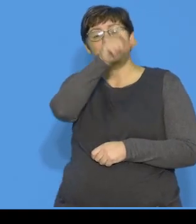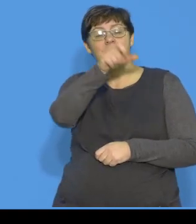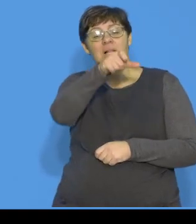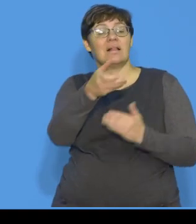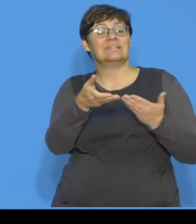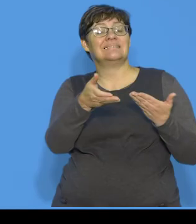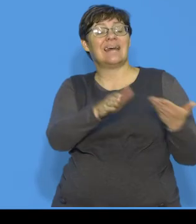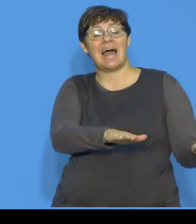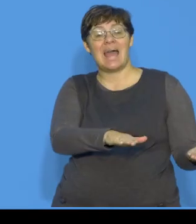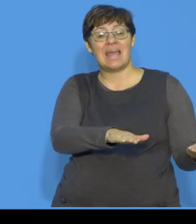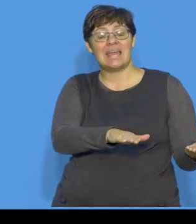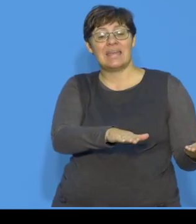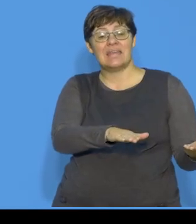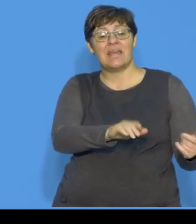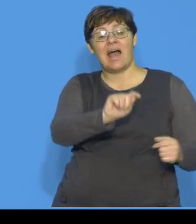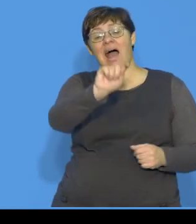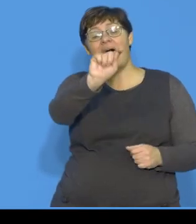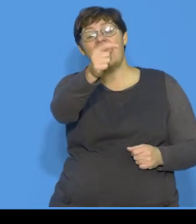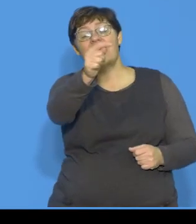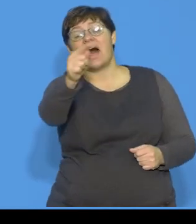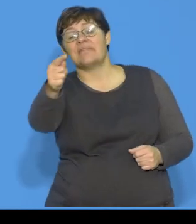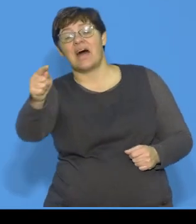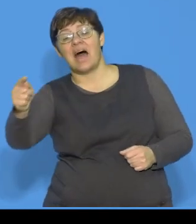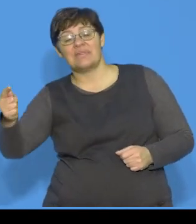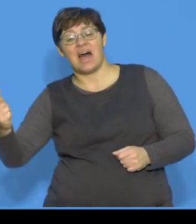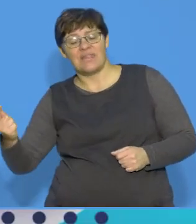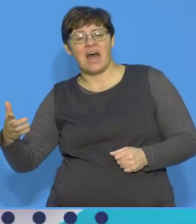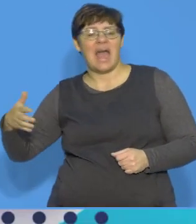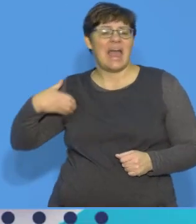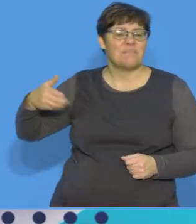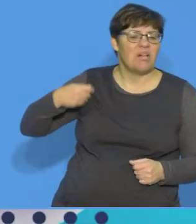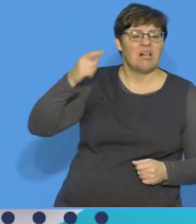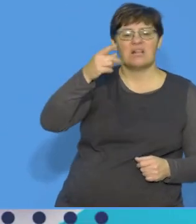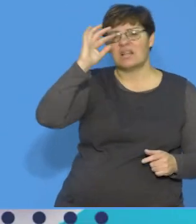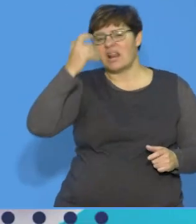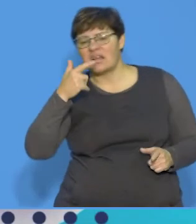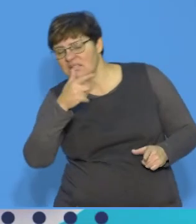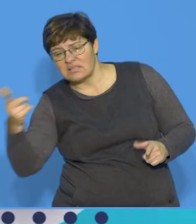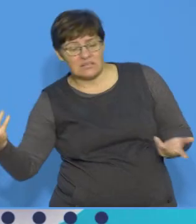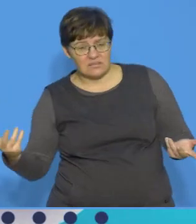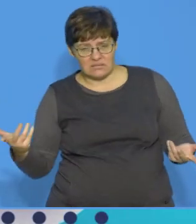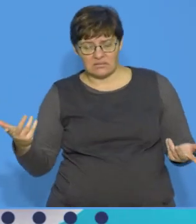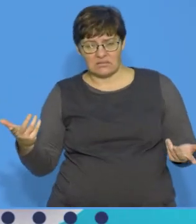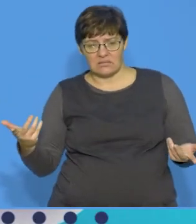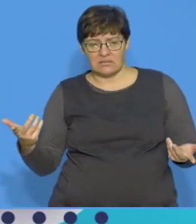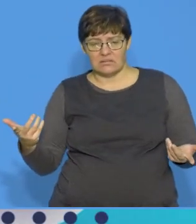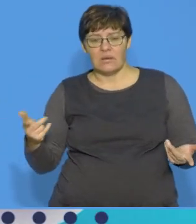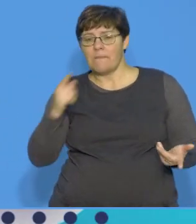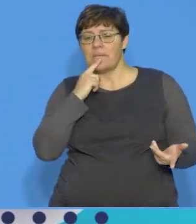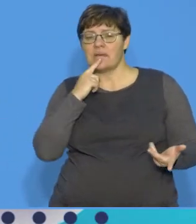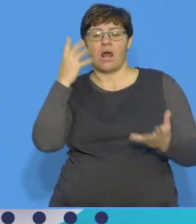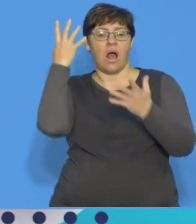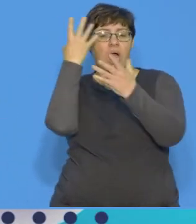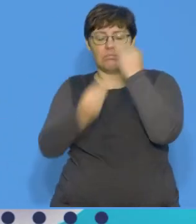of other populations that we share the space with. So humans are not only poisoning